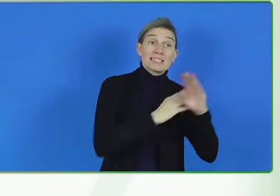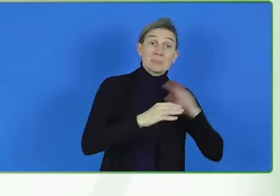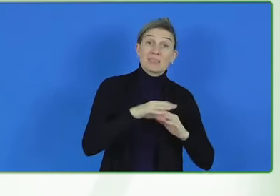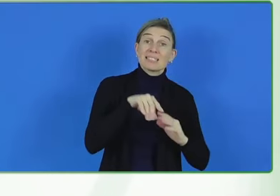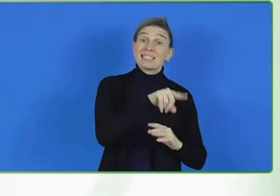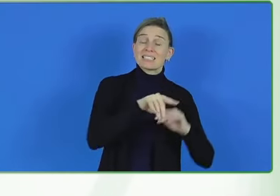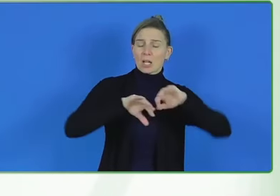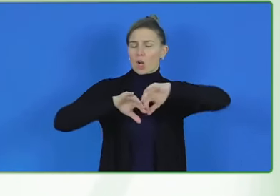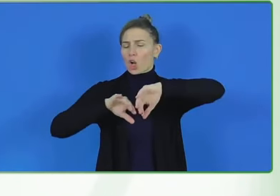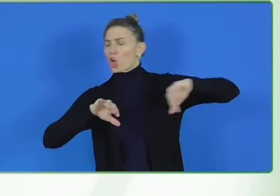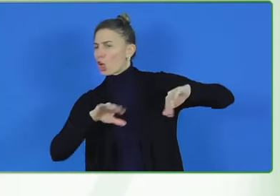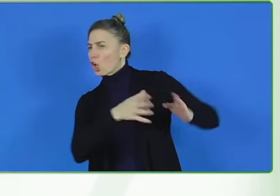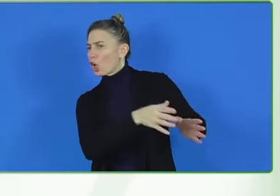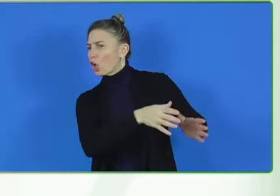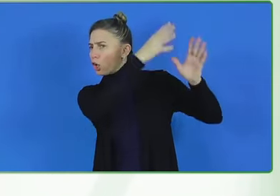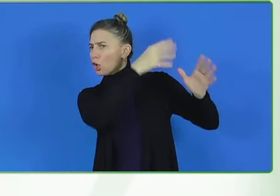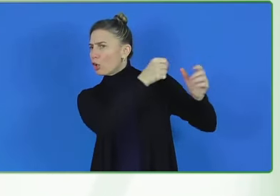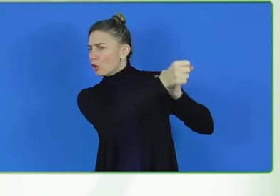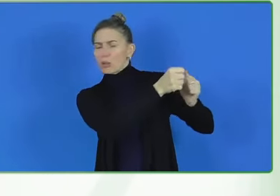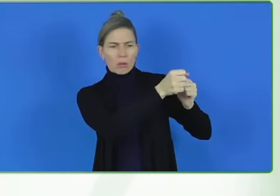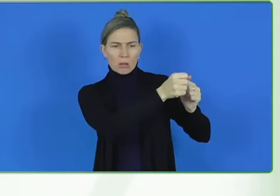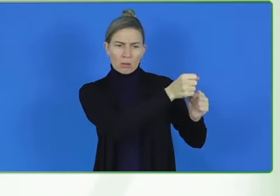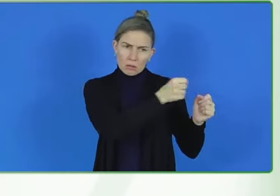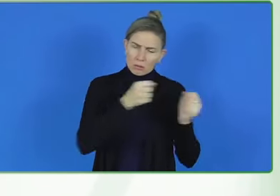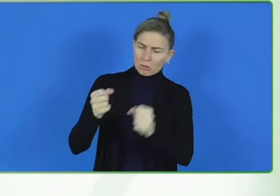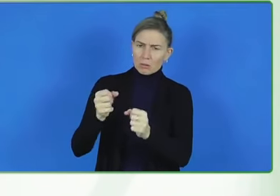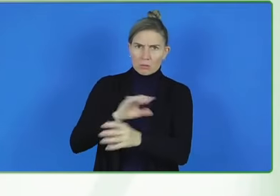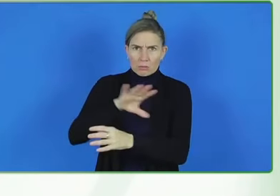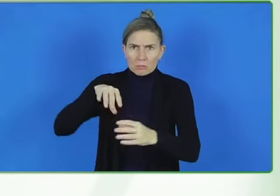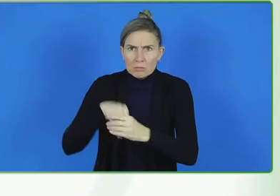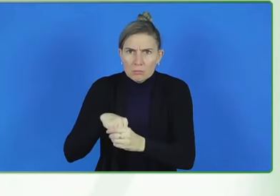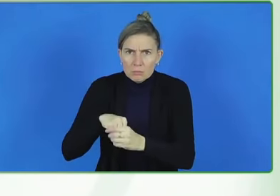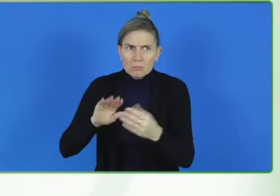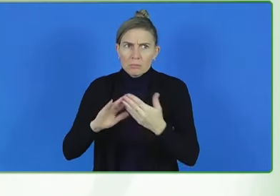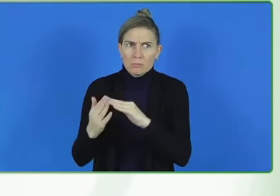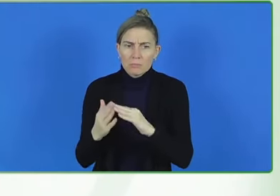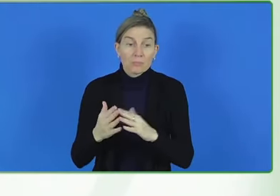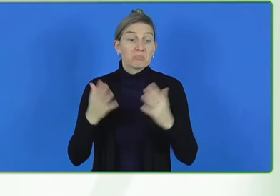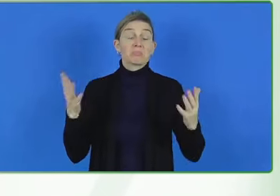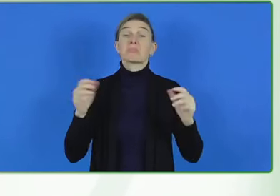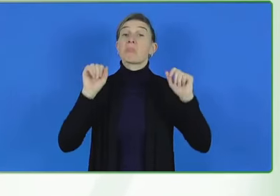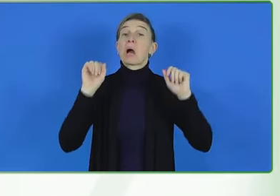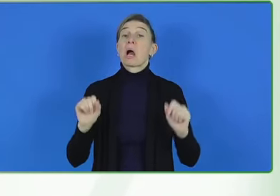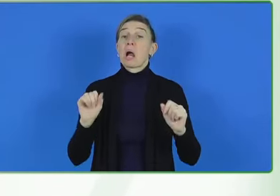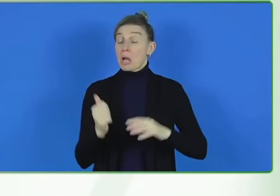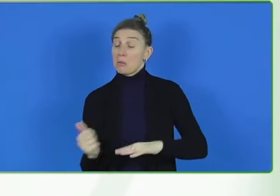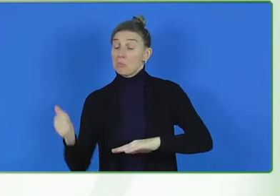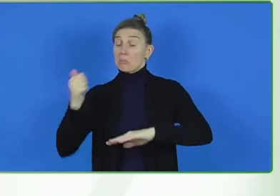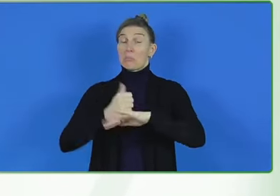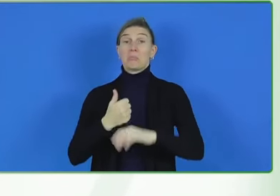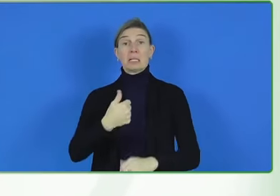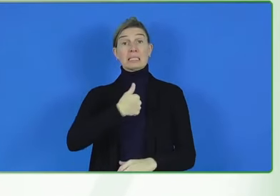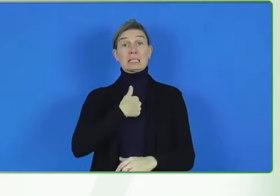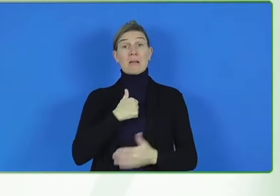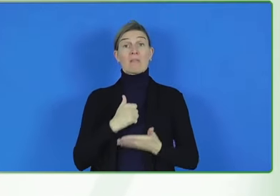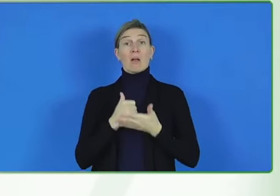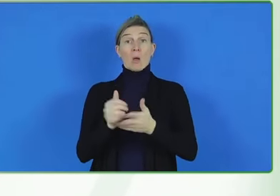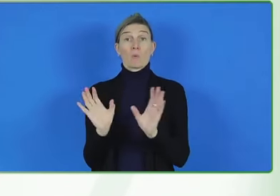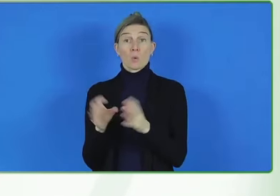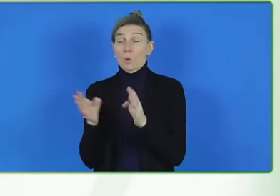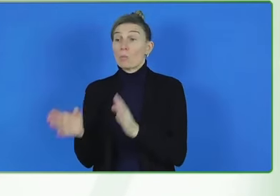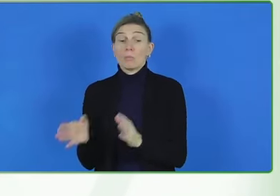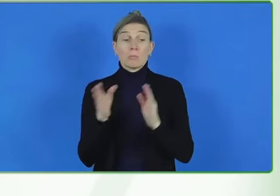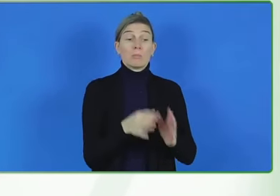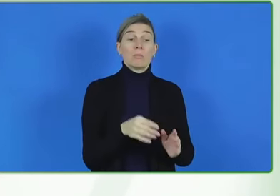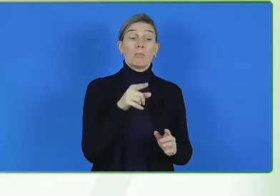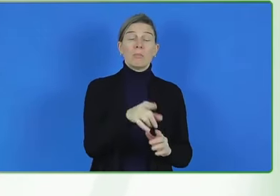These involve the formation of self-help groups, provision of microcredit, training of community